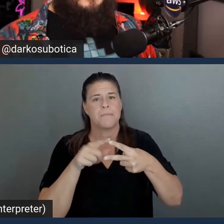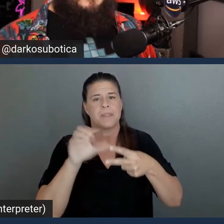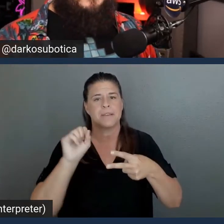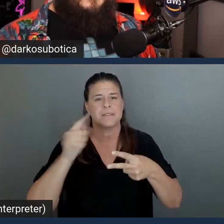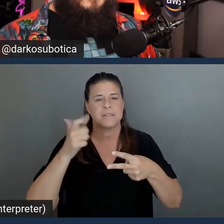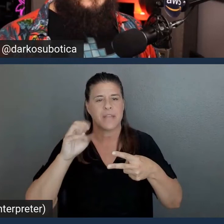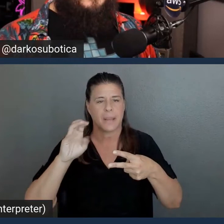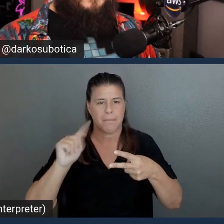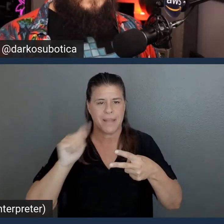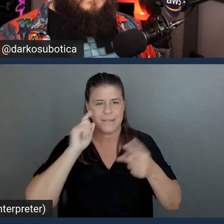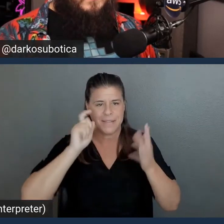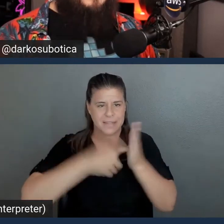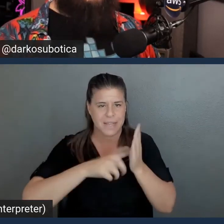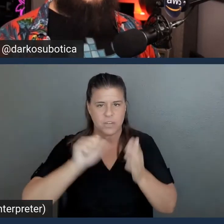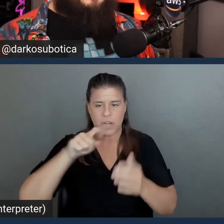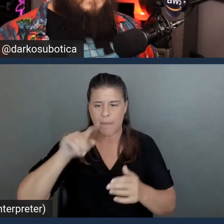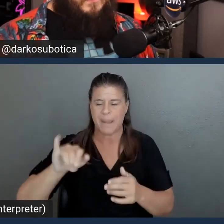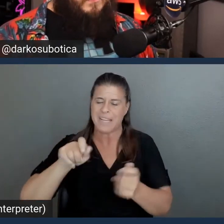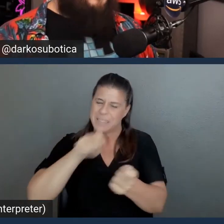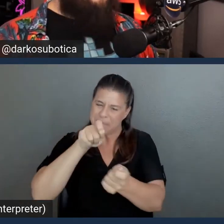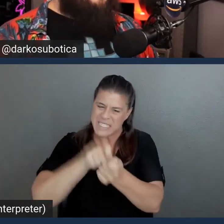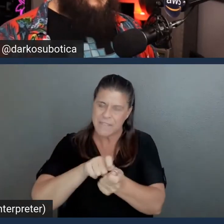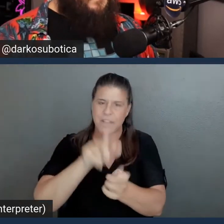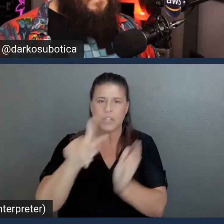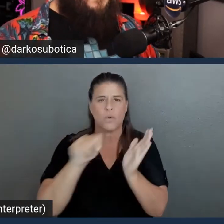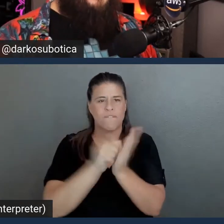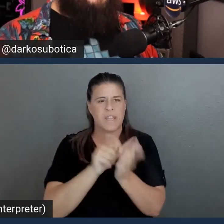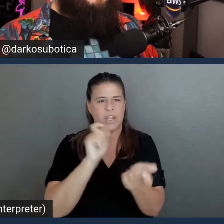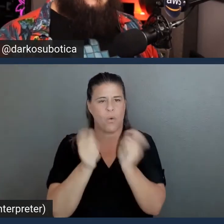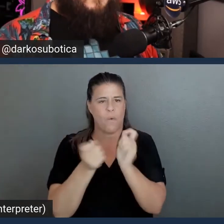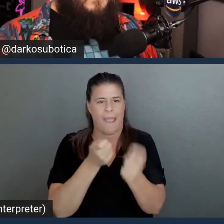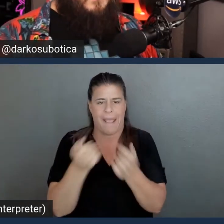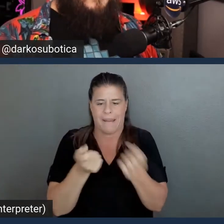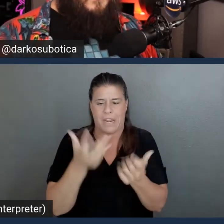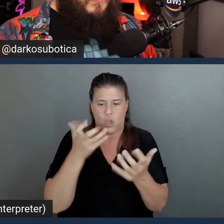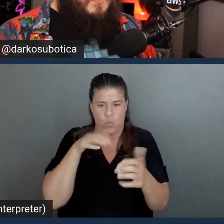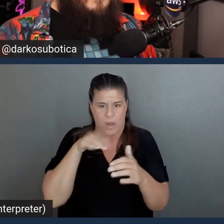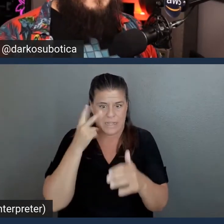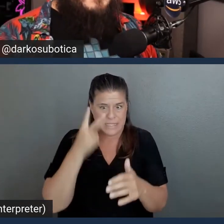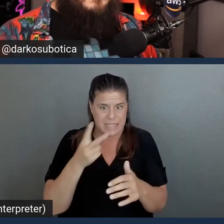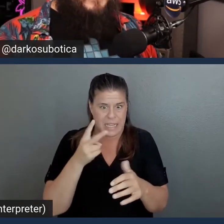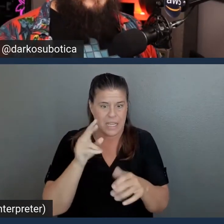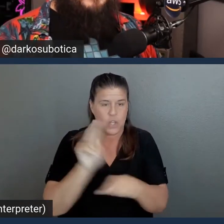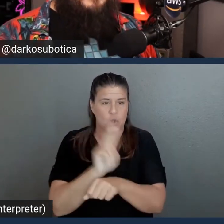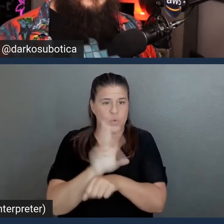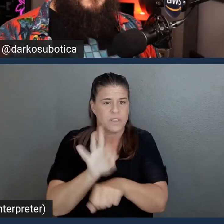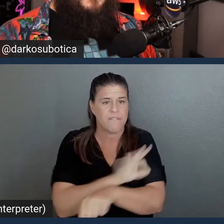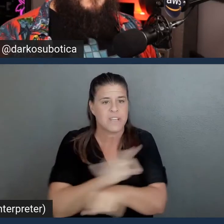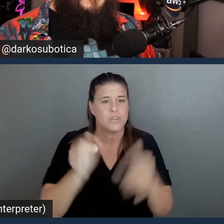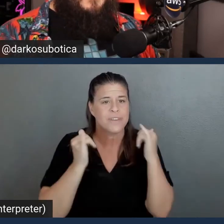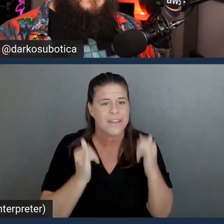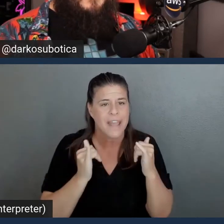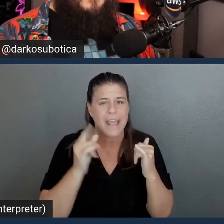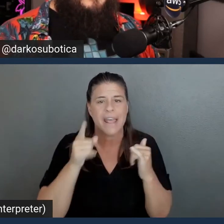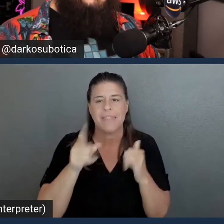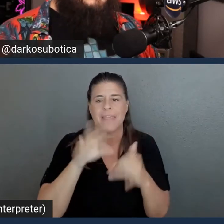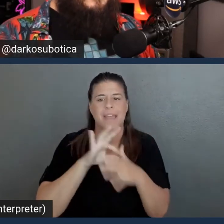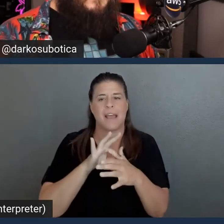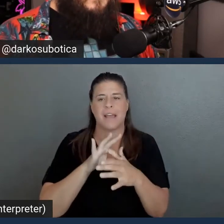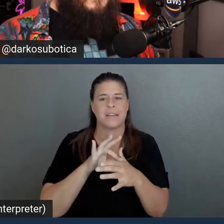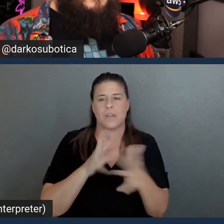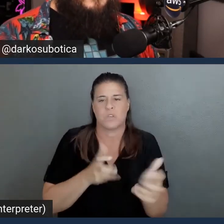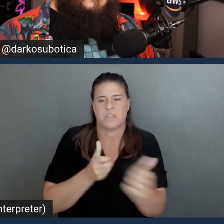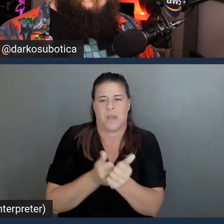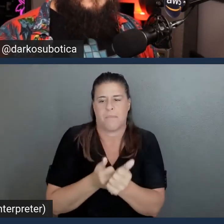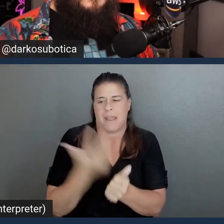if you're specific to video editing and you want access to the new feature today. This content was updated again 5 days ago.